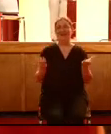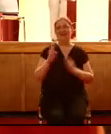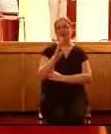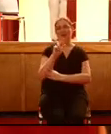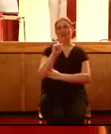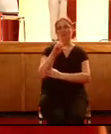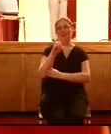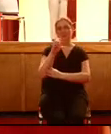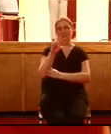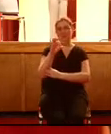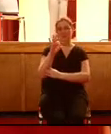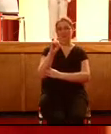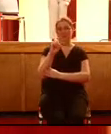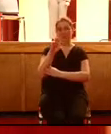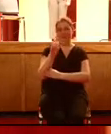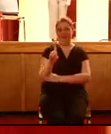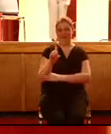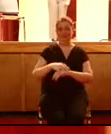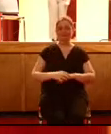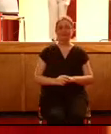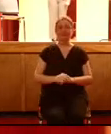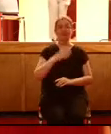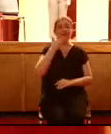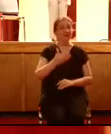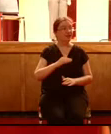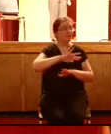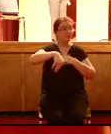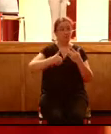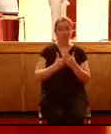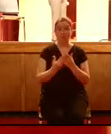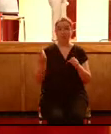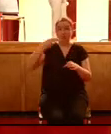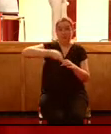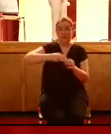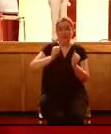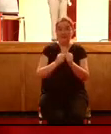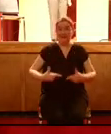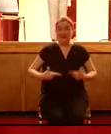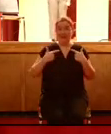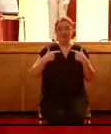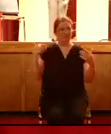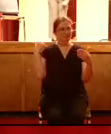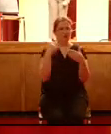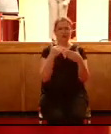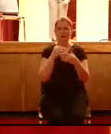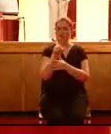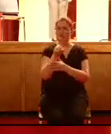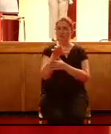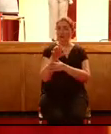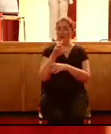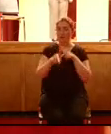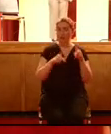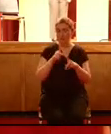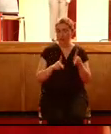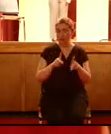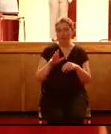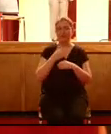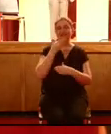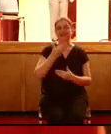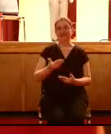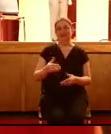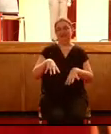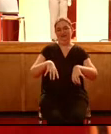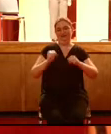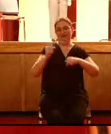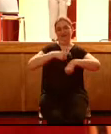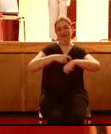to all those of you who are joining us through live stream. I hear it's close to 100 people for taking time in your evening to